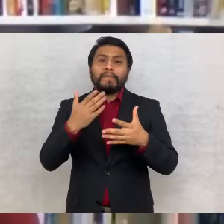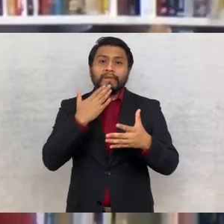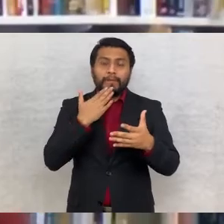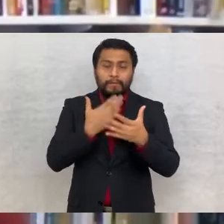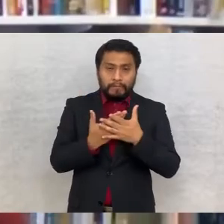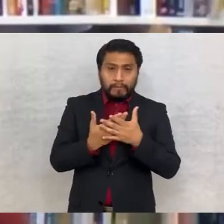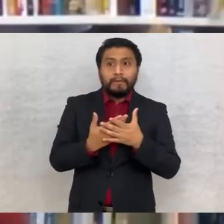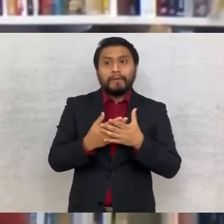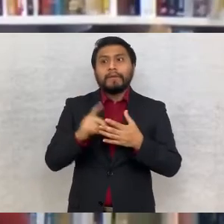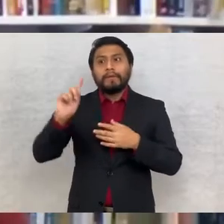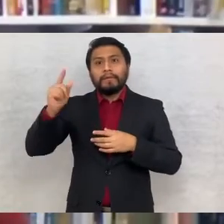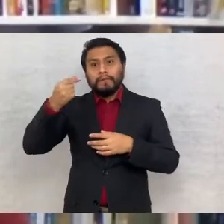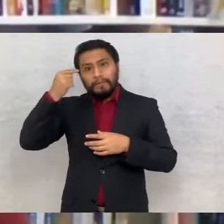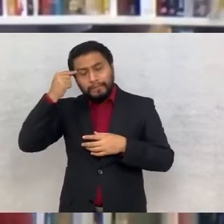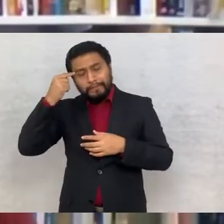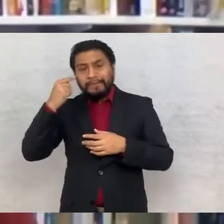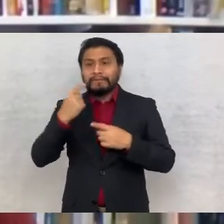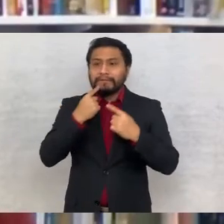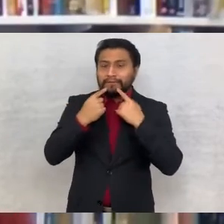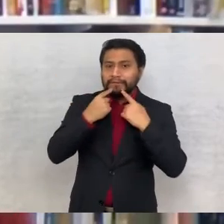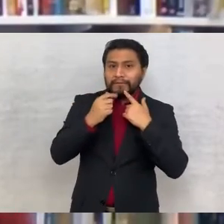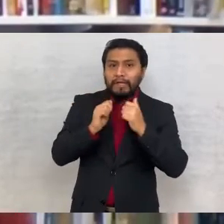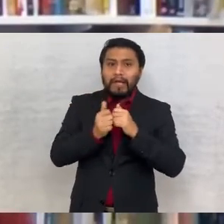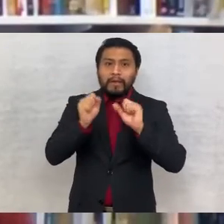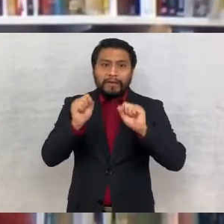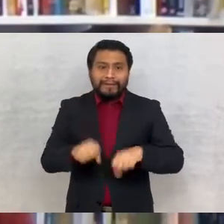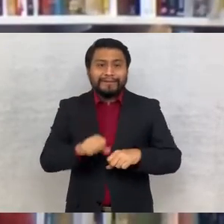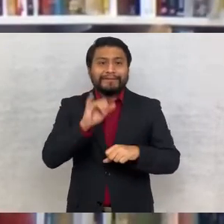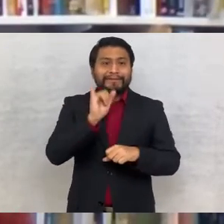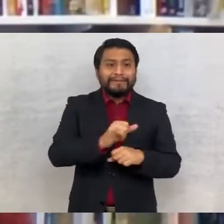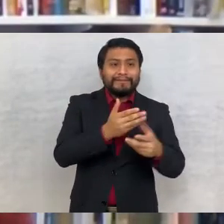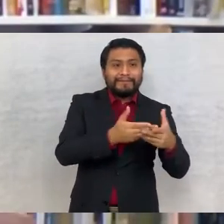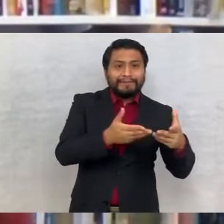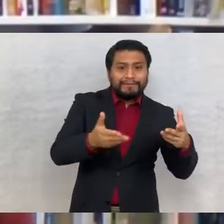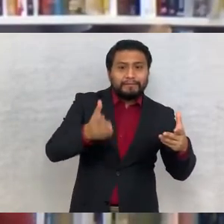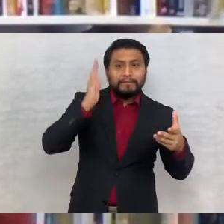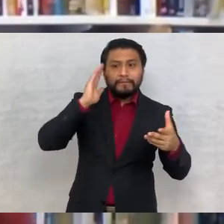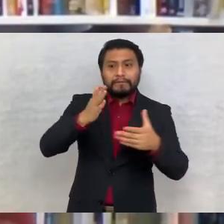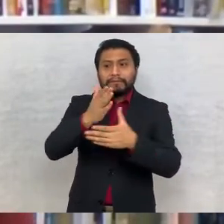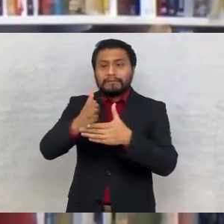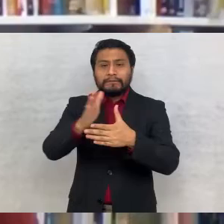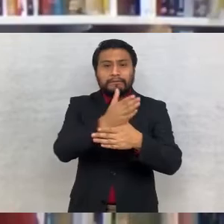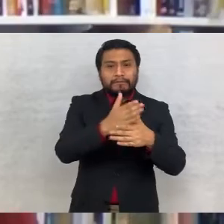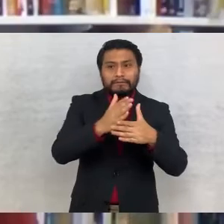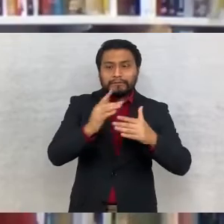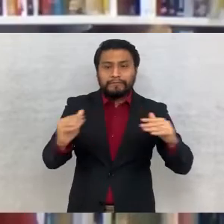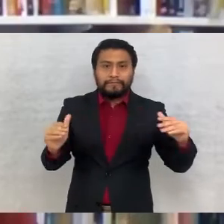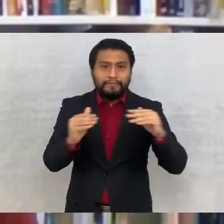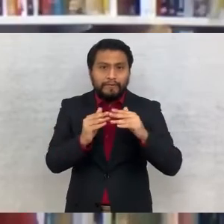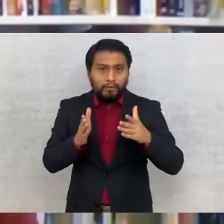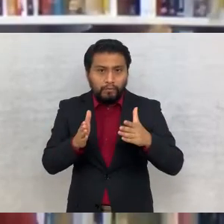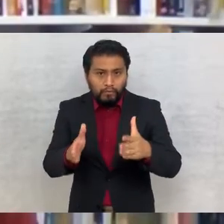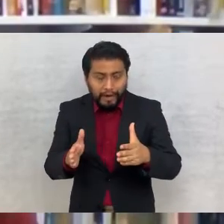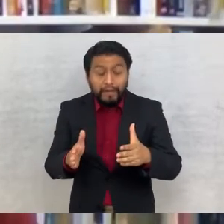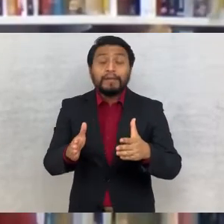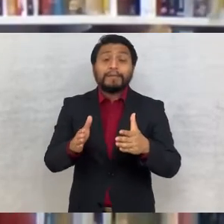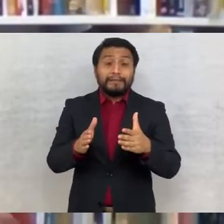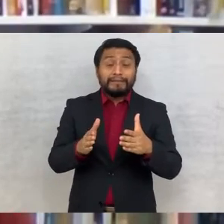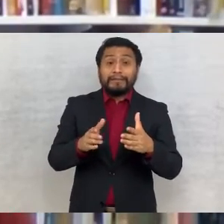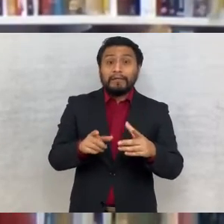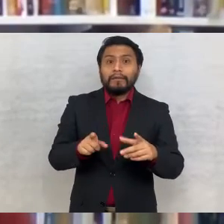of resources, providing key information to governments to discuss how to distribute those resources in a fair way,